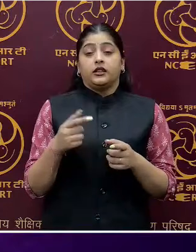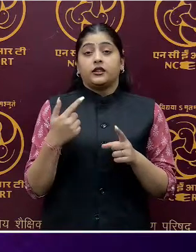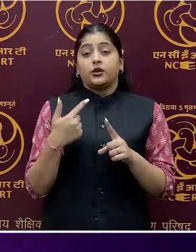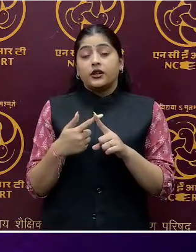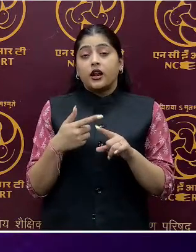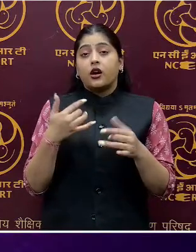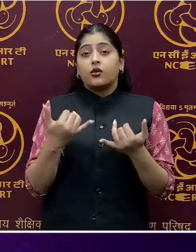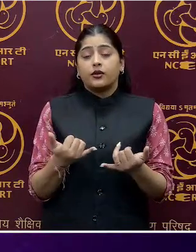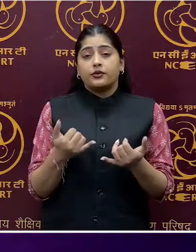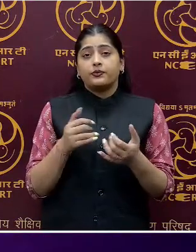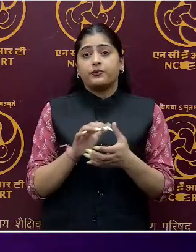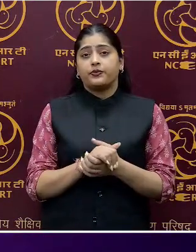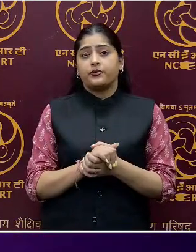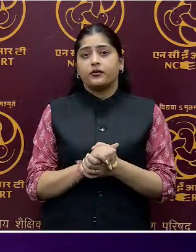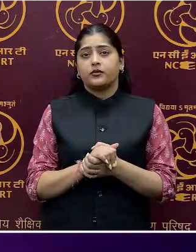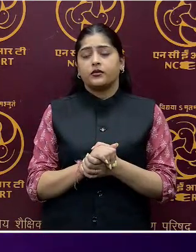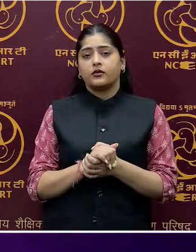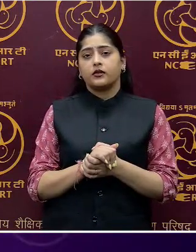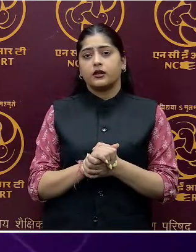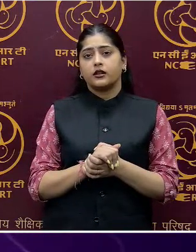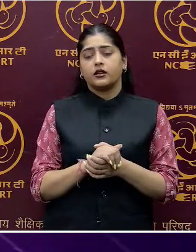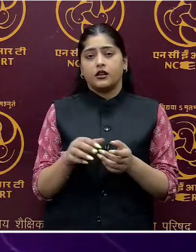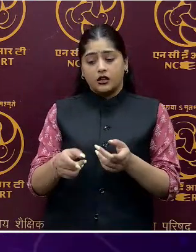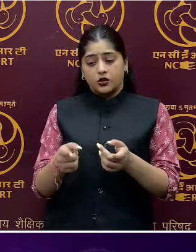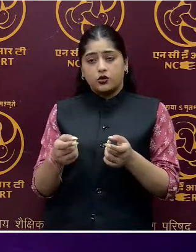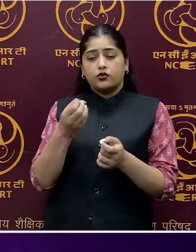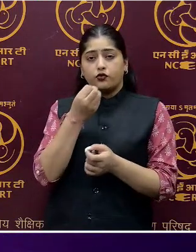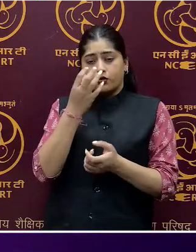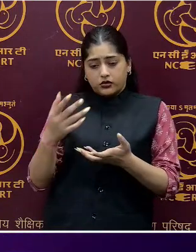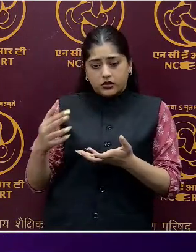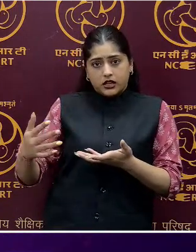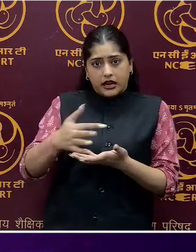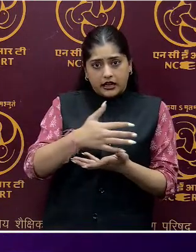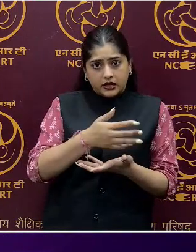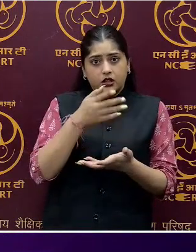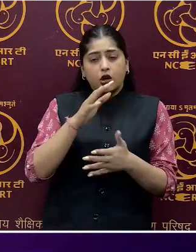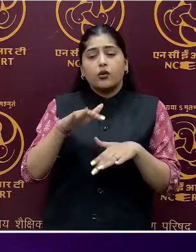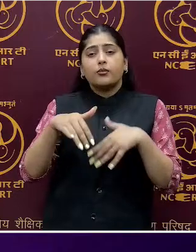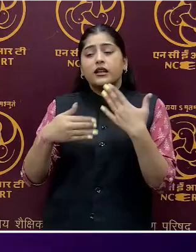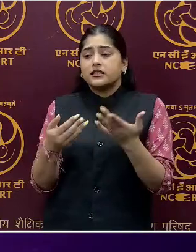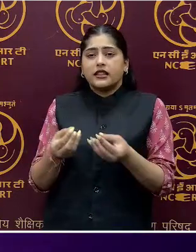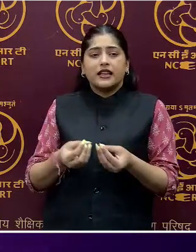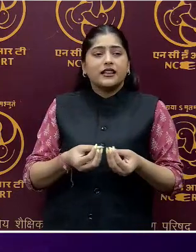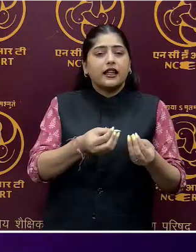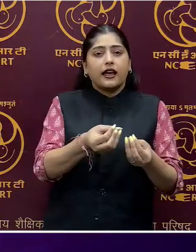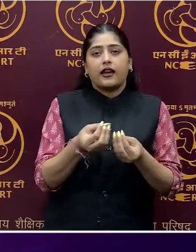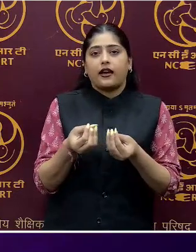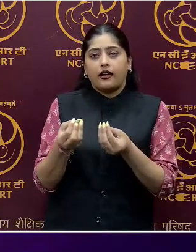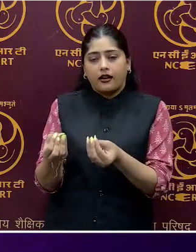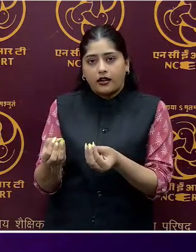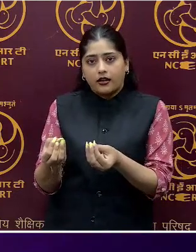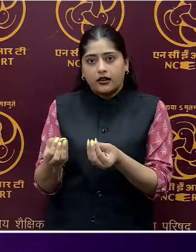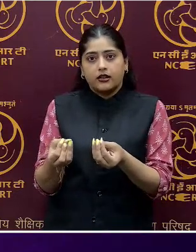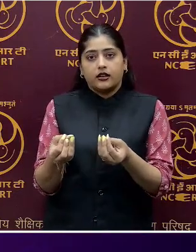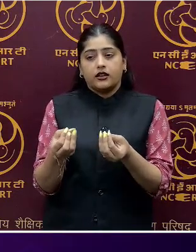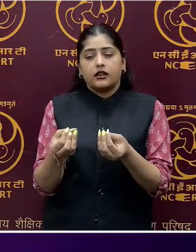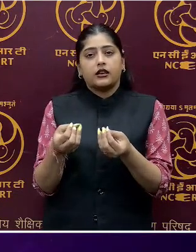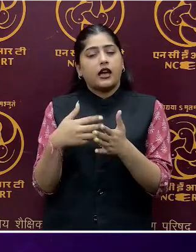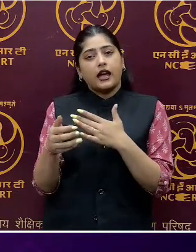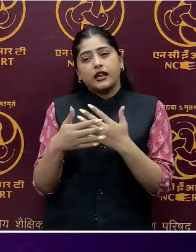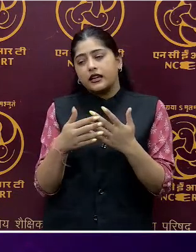their vicinity. They come together, they collect flowers, and they offer these flowers in the doorstep of